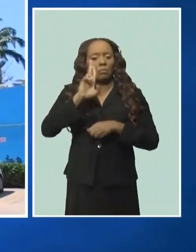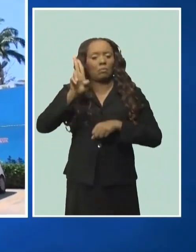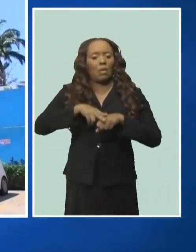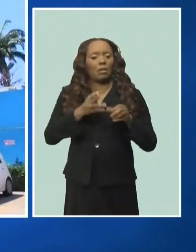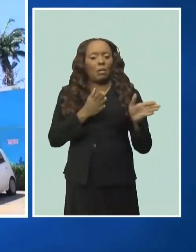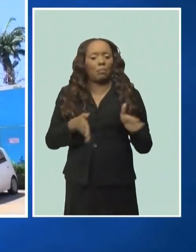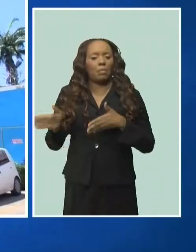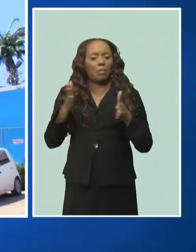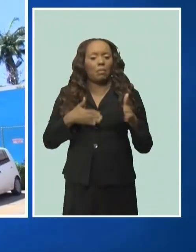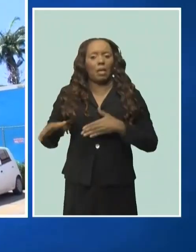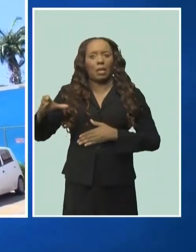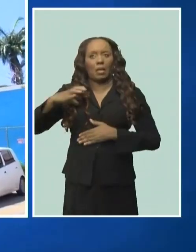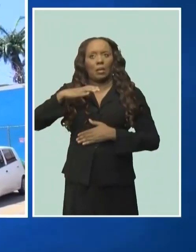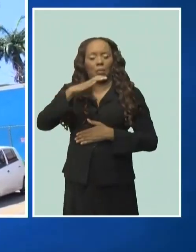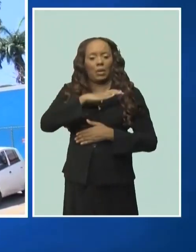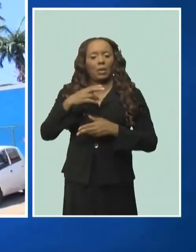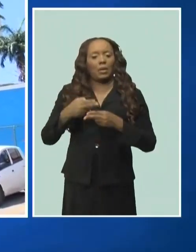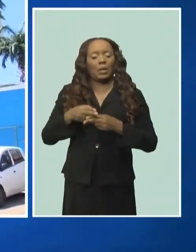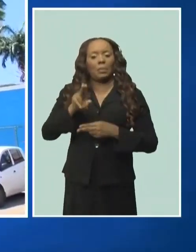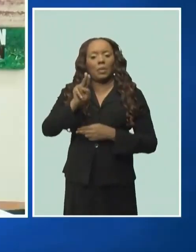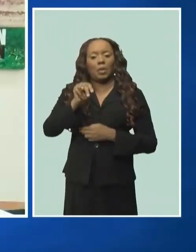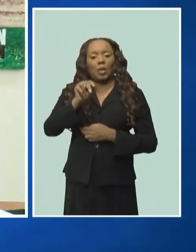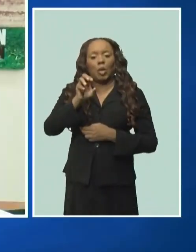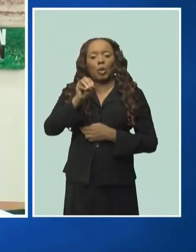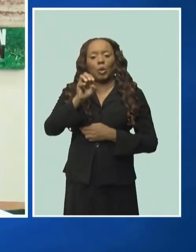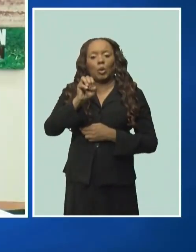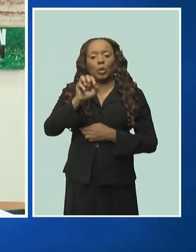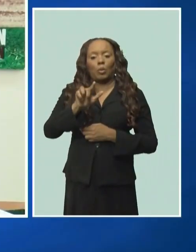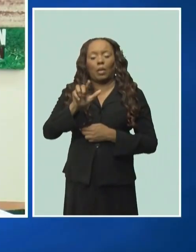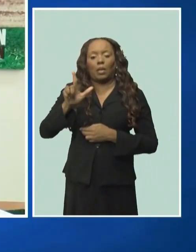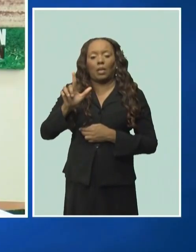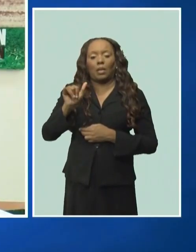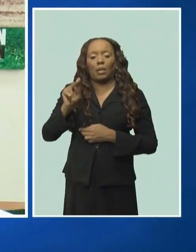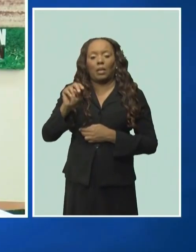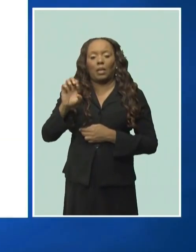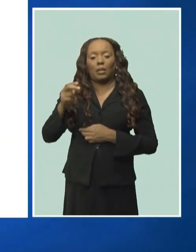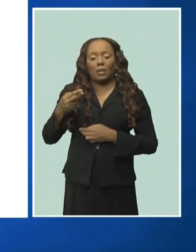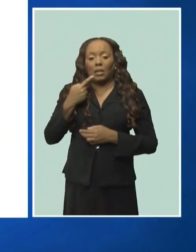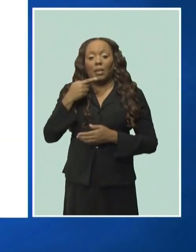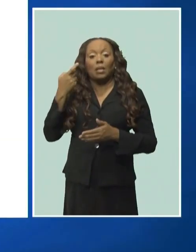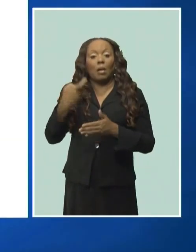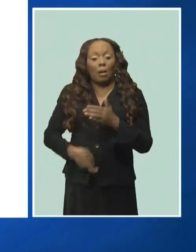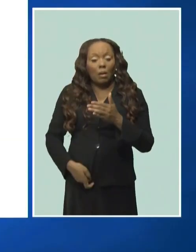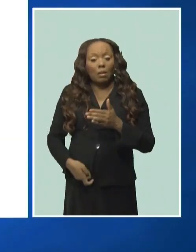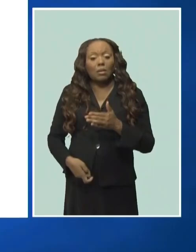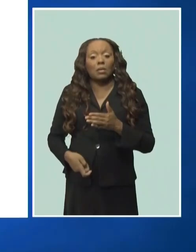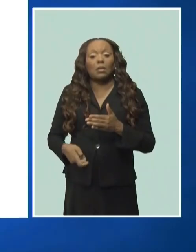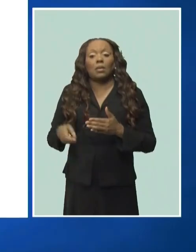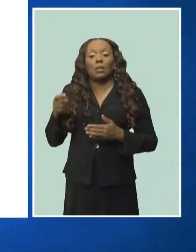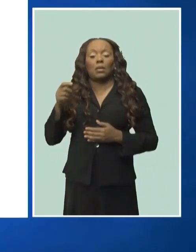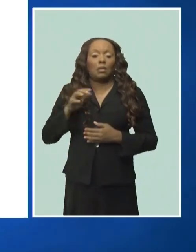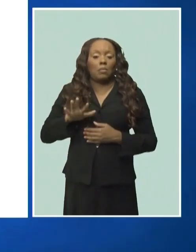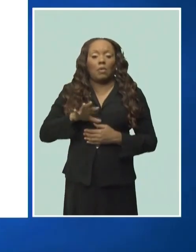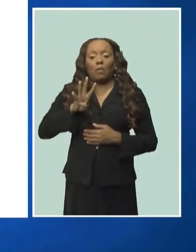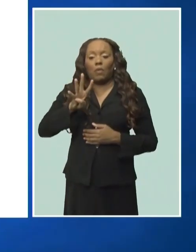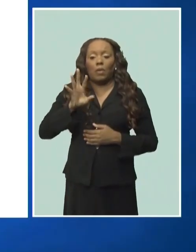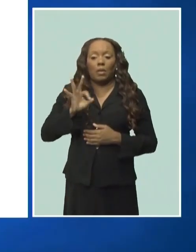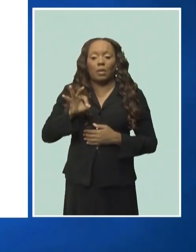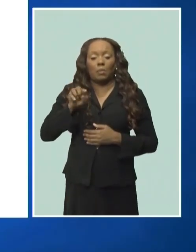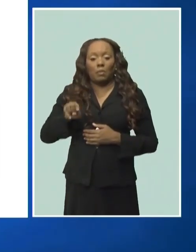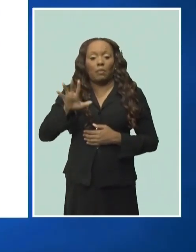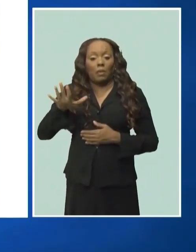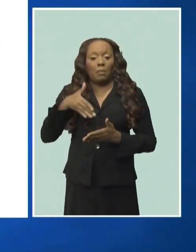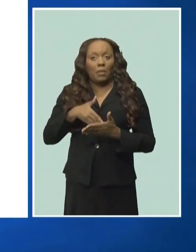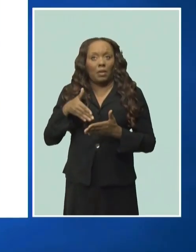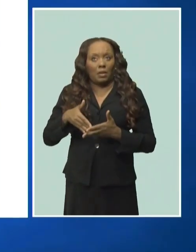Organizing Committee, Noel Lynch, says the cash cost of hosting the international event is estimated to be $49.5